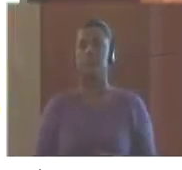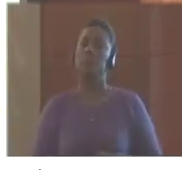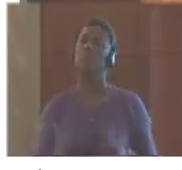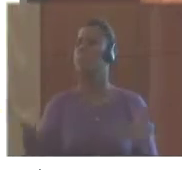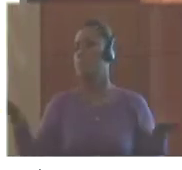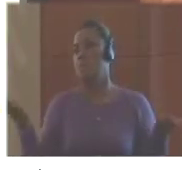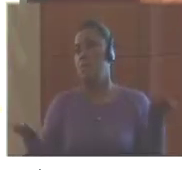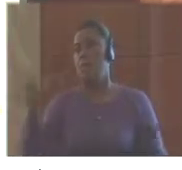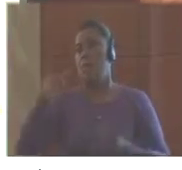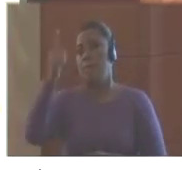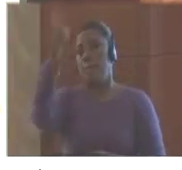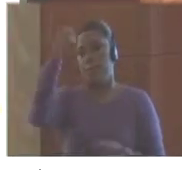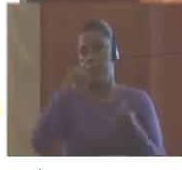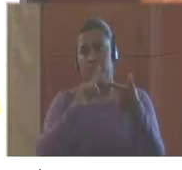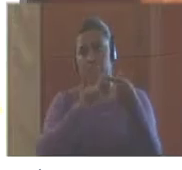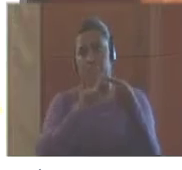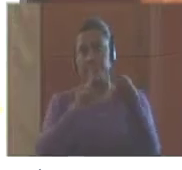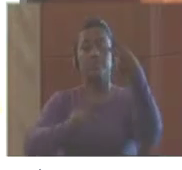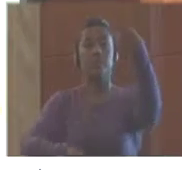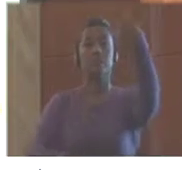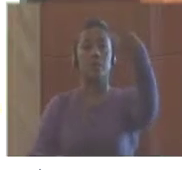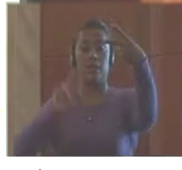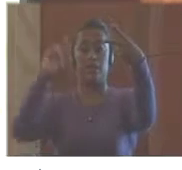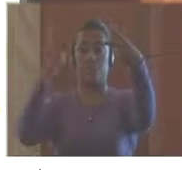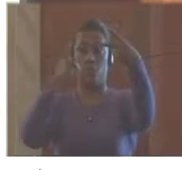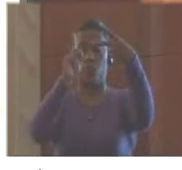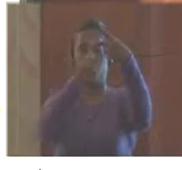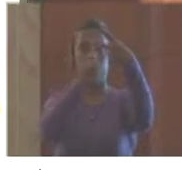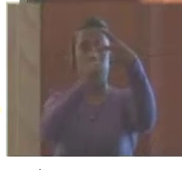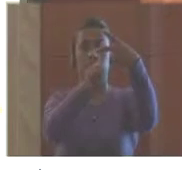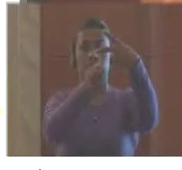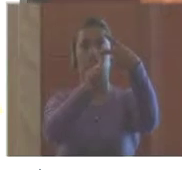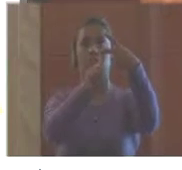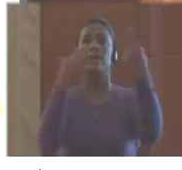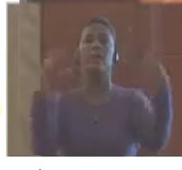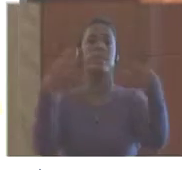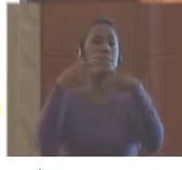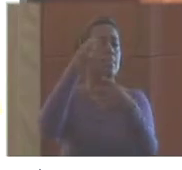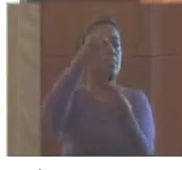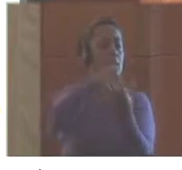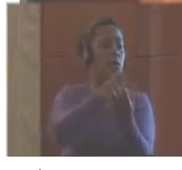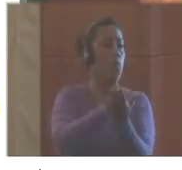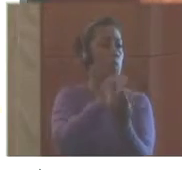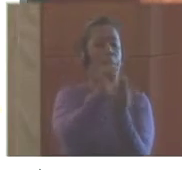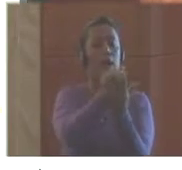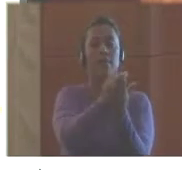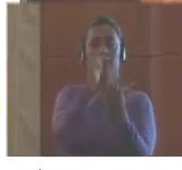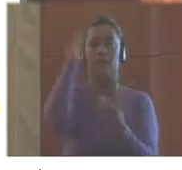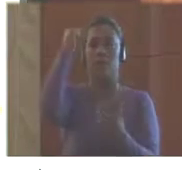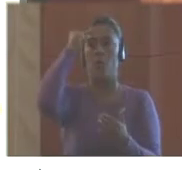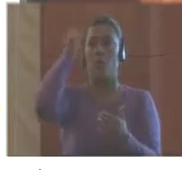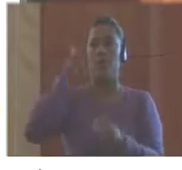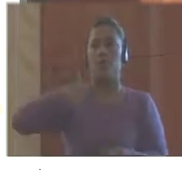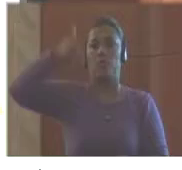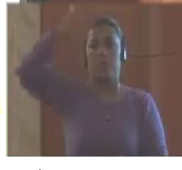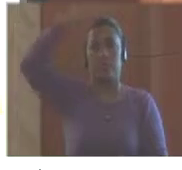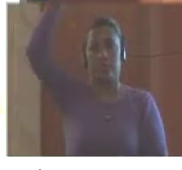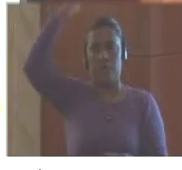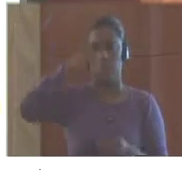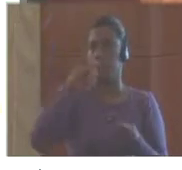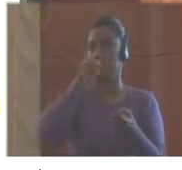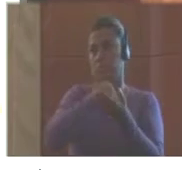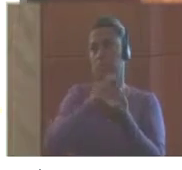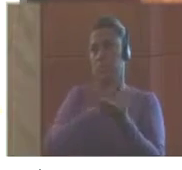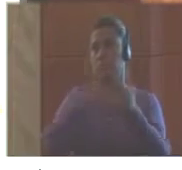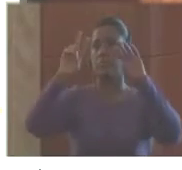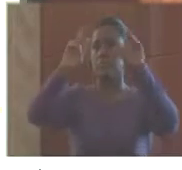And this would be the first thing. And the second phase would be referred to the inclusion of the agents of the